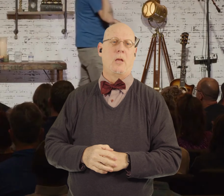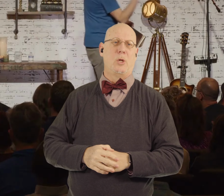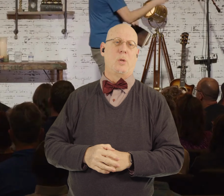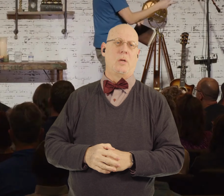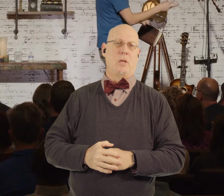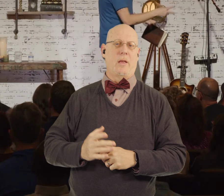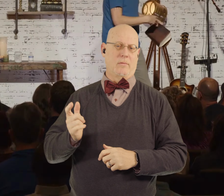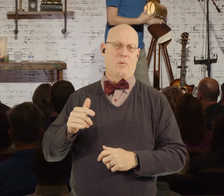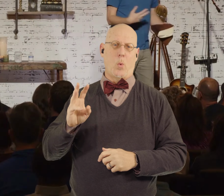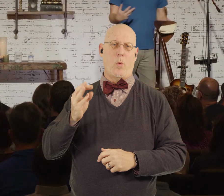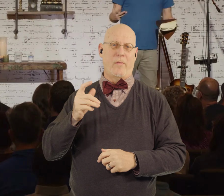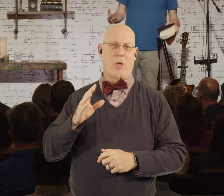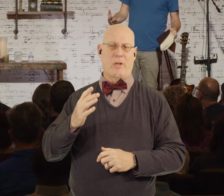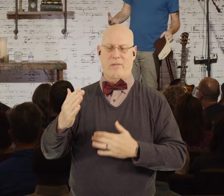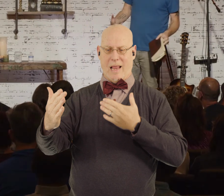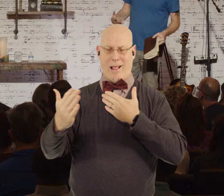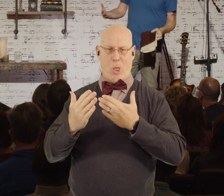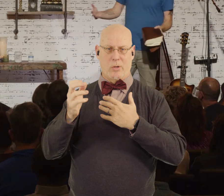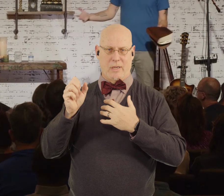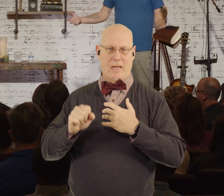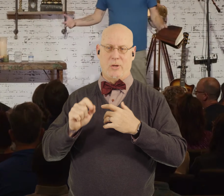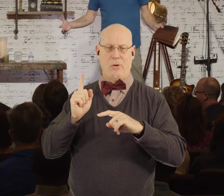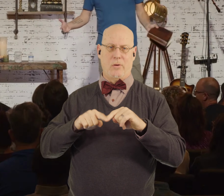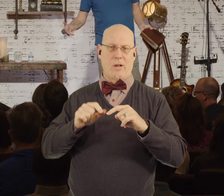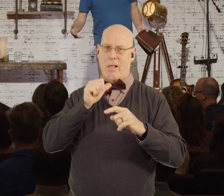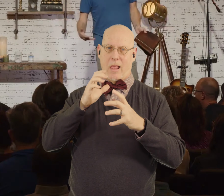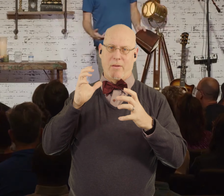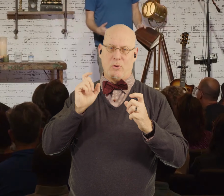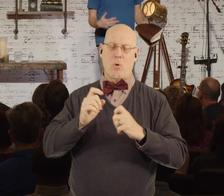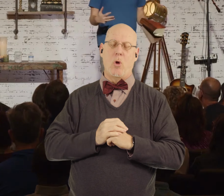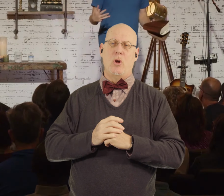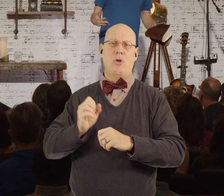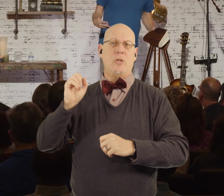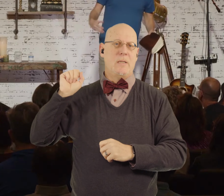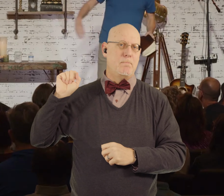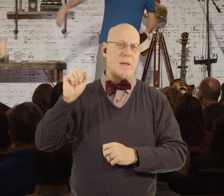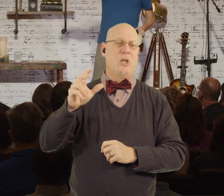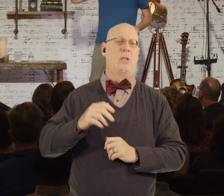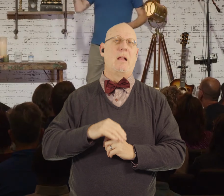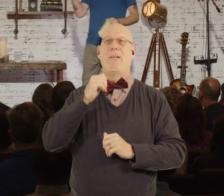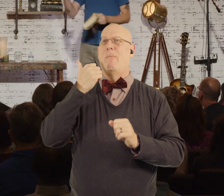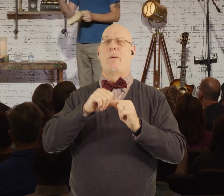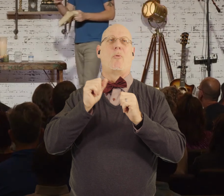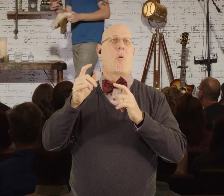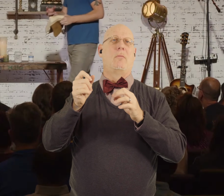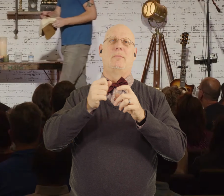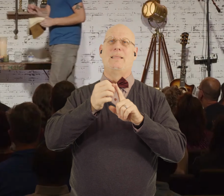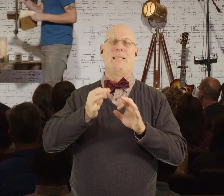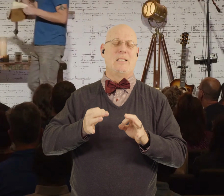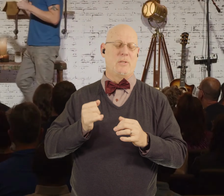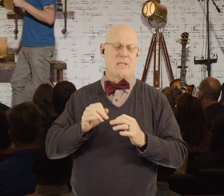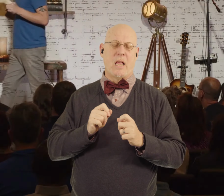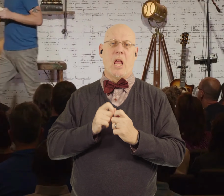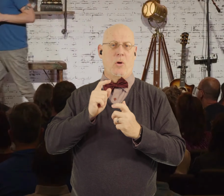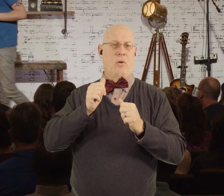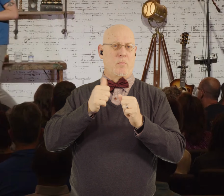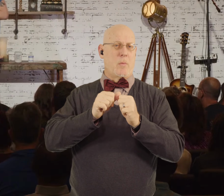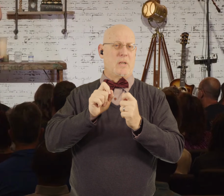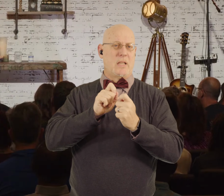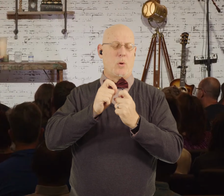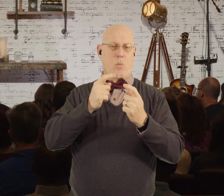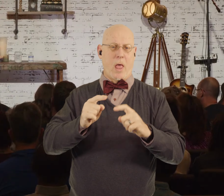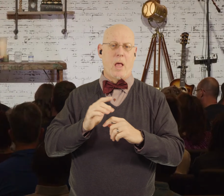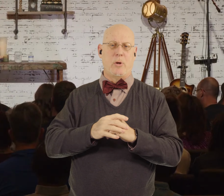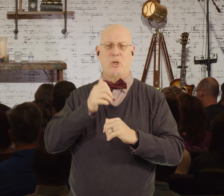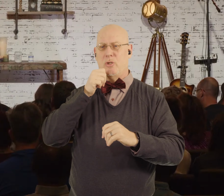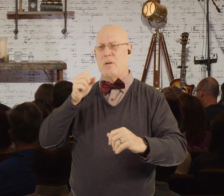dad, and you gotta stand kind of close, you know, it's wiffle ball, so you don't have a lot of control there. And so she's pitching, and I don't remember all the details exactly,